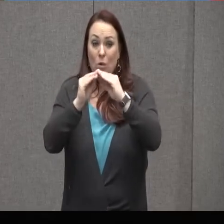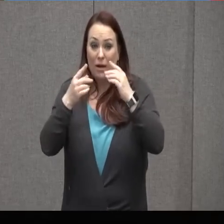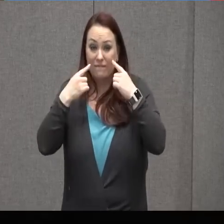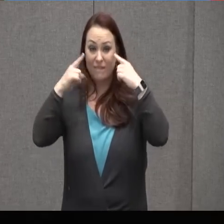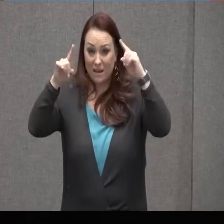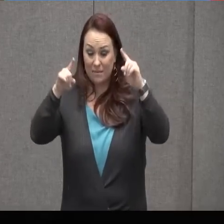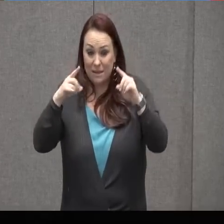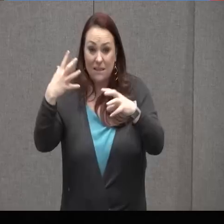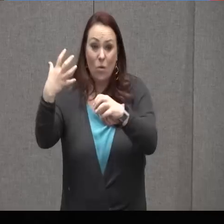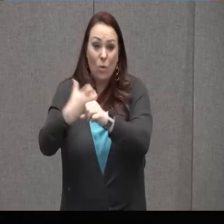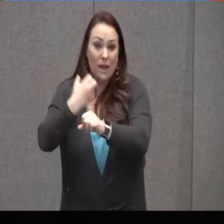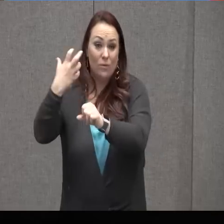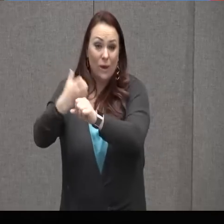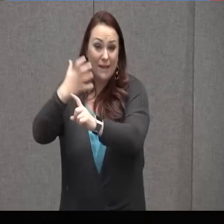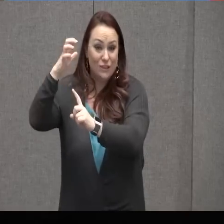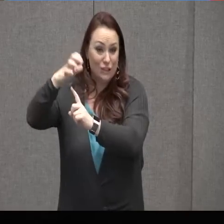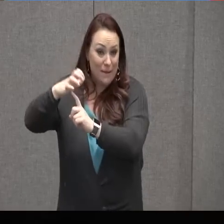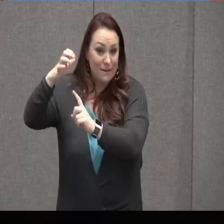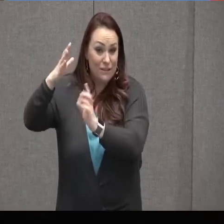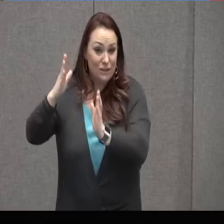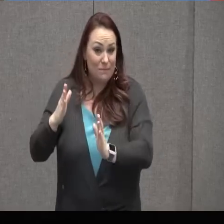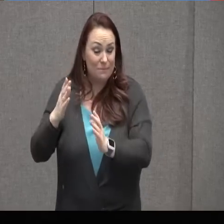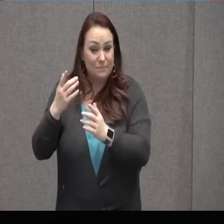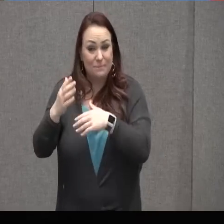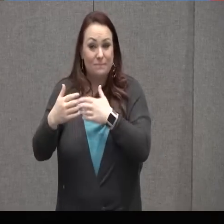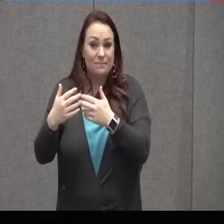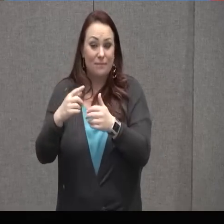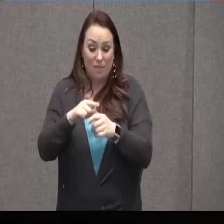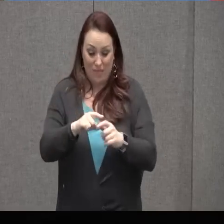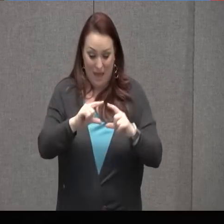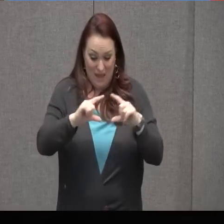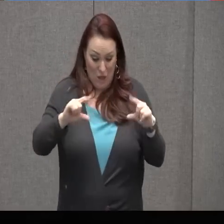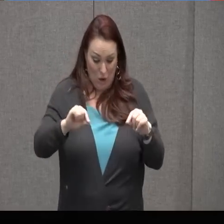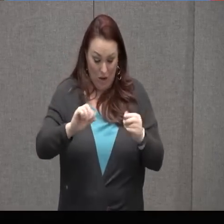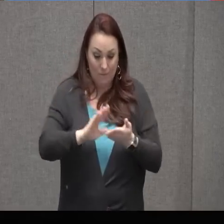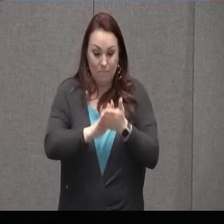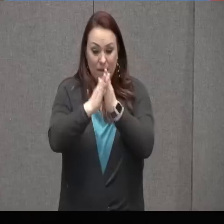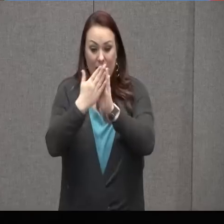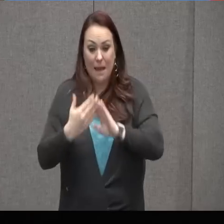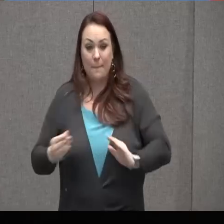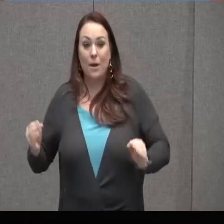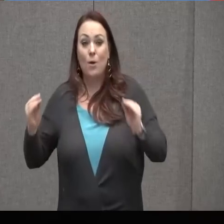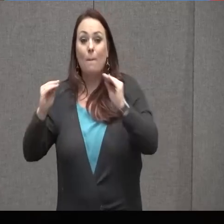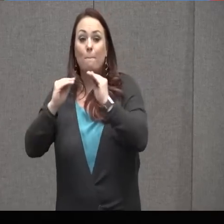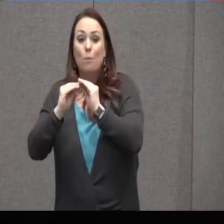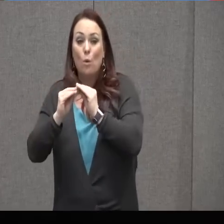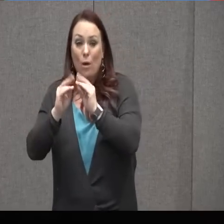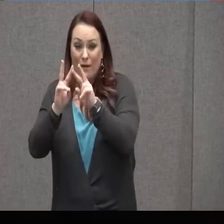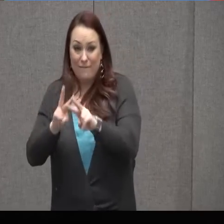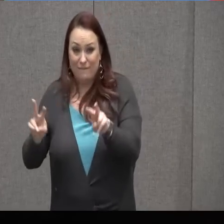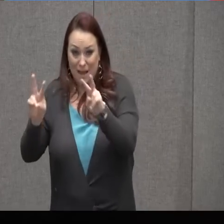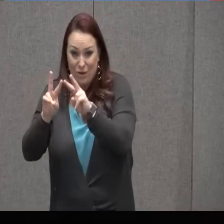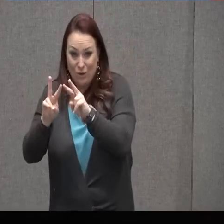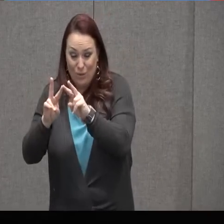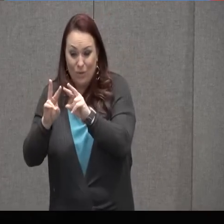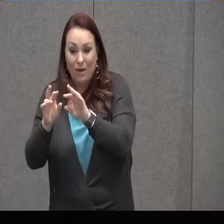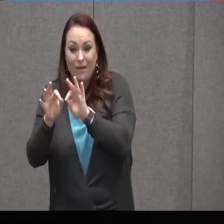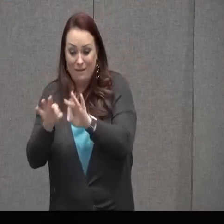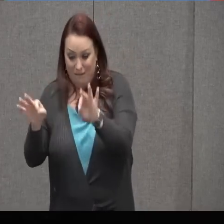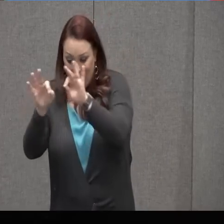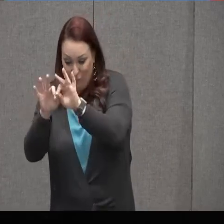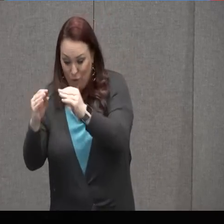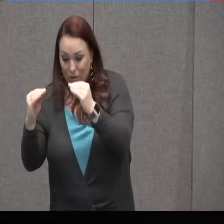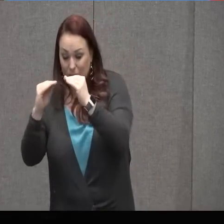certain championships, that card became more valuable. It appreciated in value.